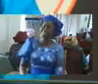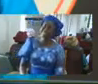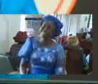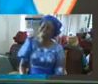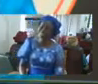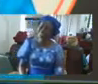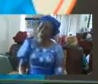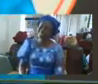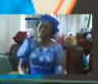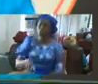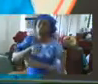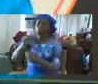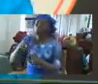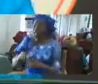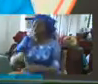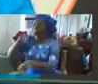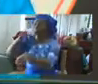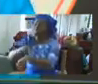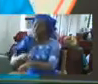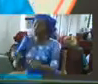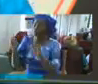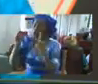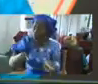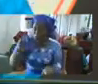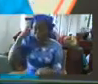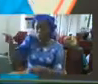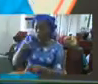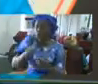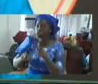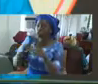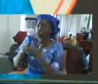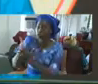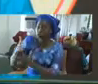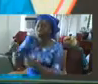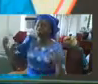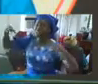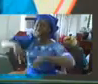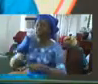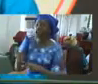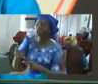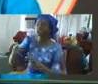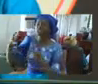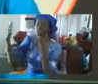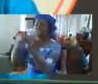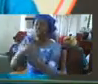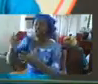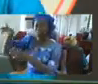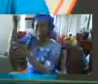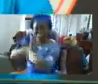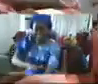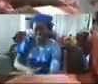When the time comes for you to go through the valley of the shadow of death, you will need